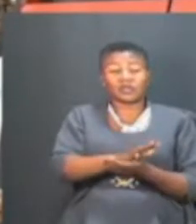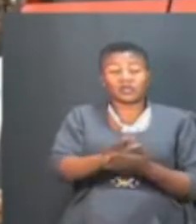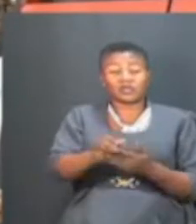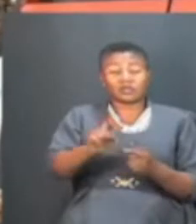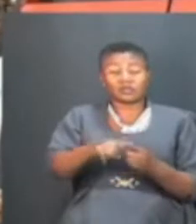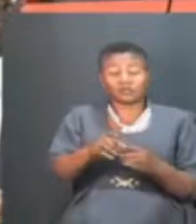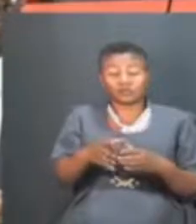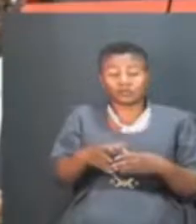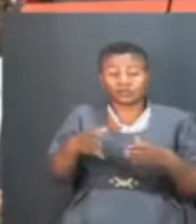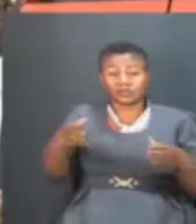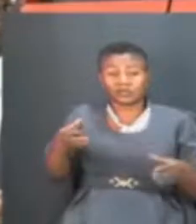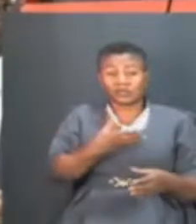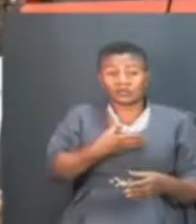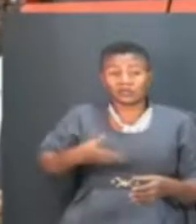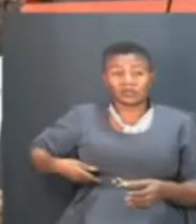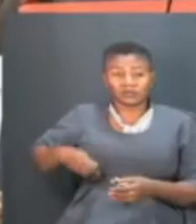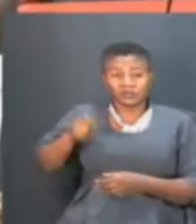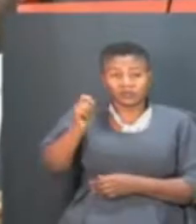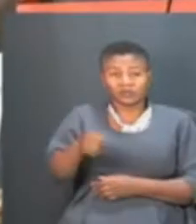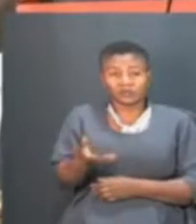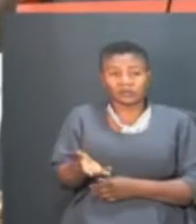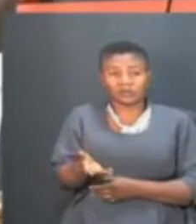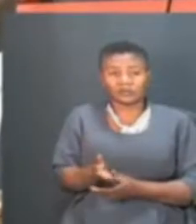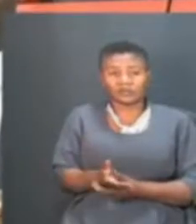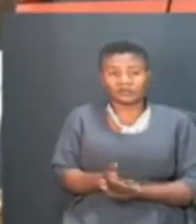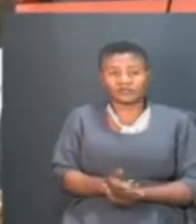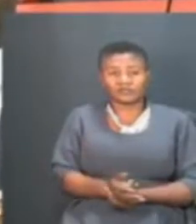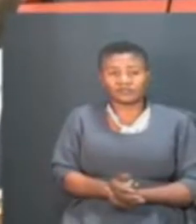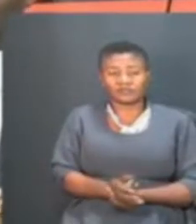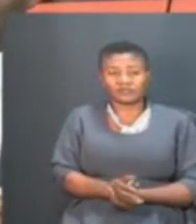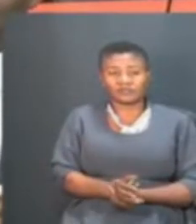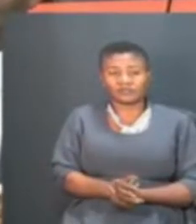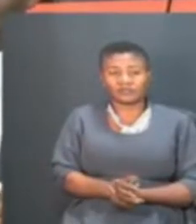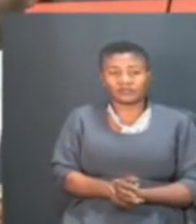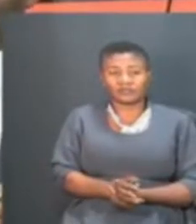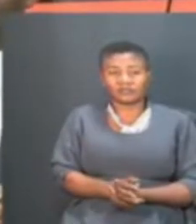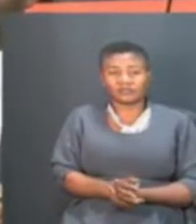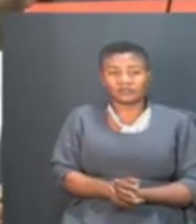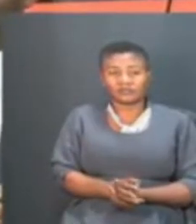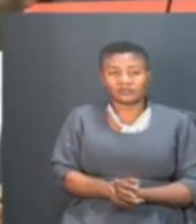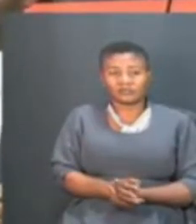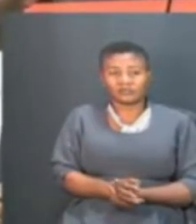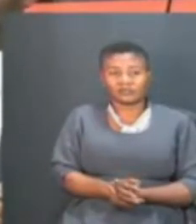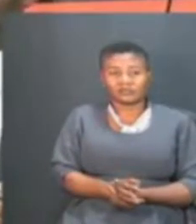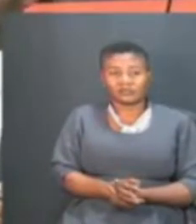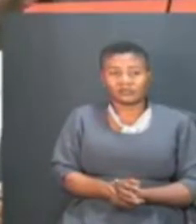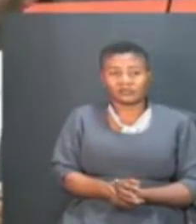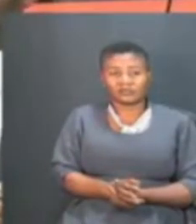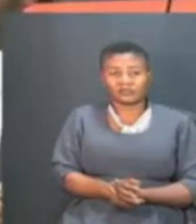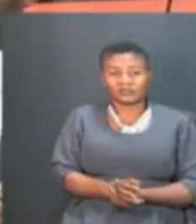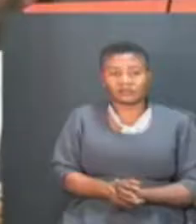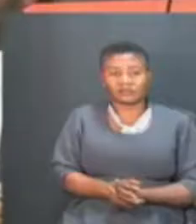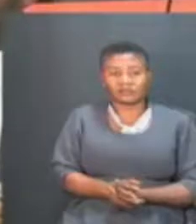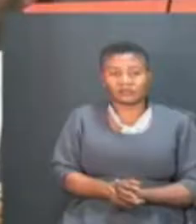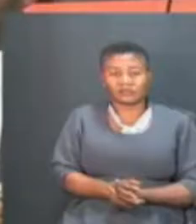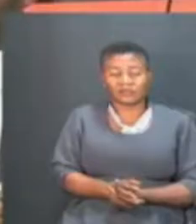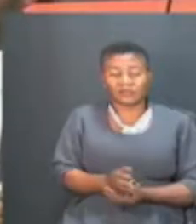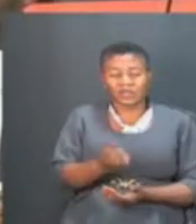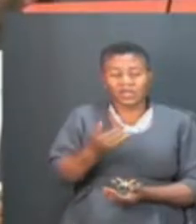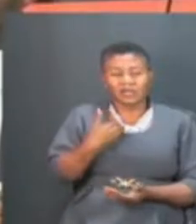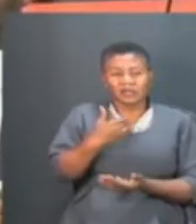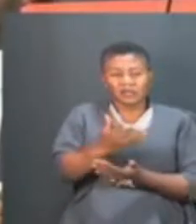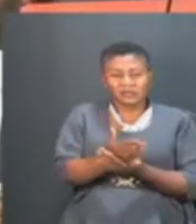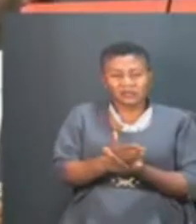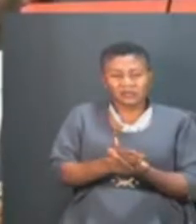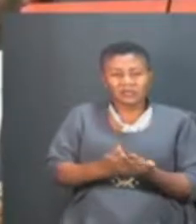are very solid cabinet ministers sitting in this chamber. Yes. They have never taken parliamentary tasks for granted.